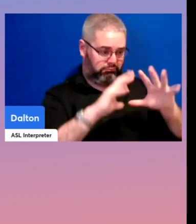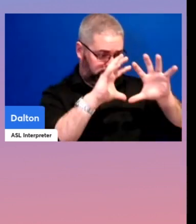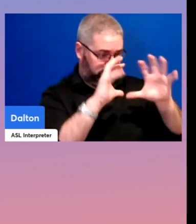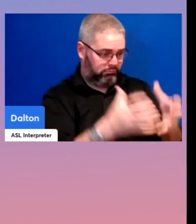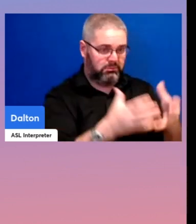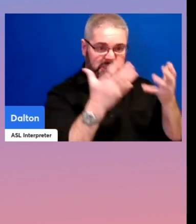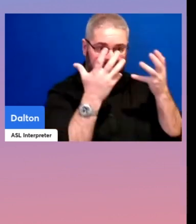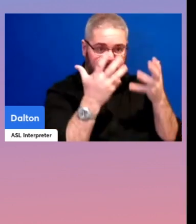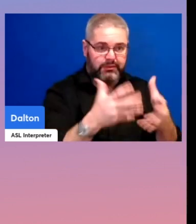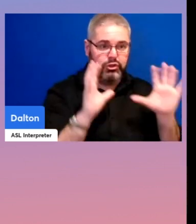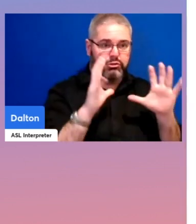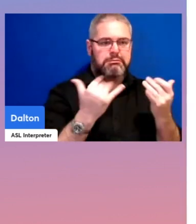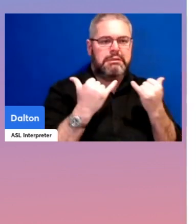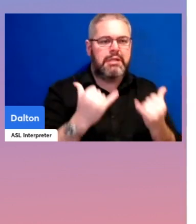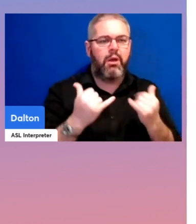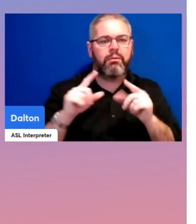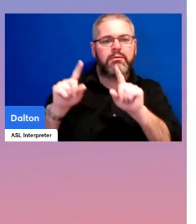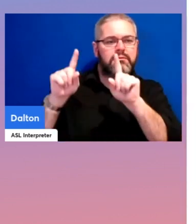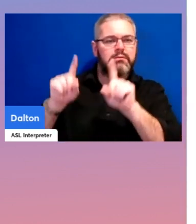test framework.